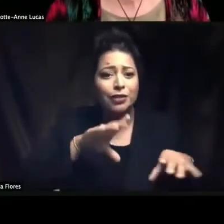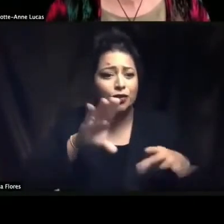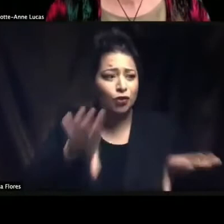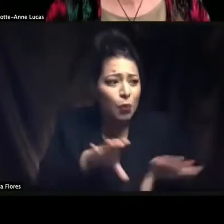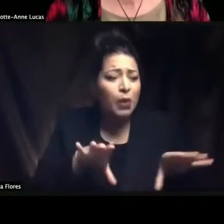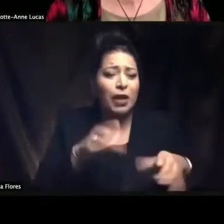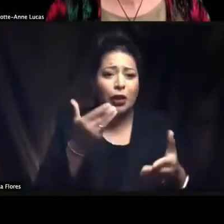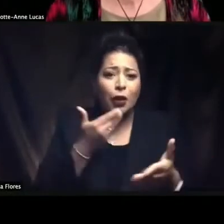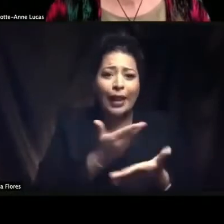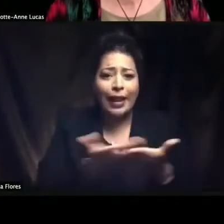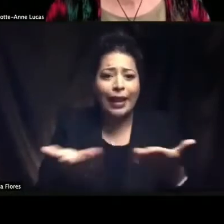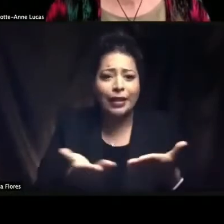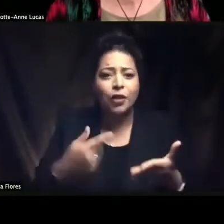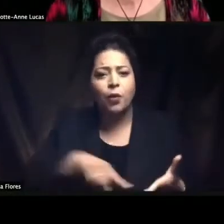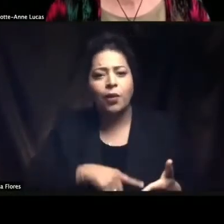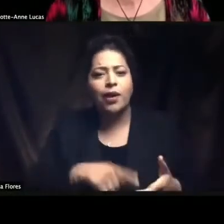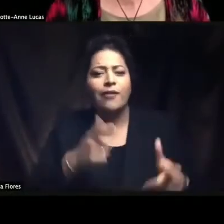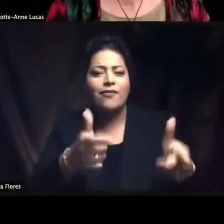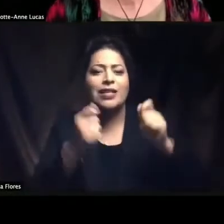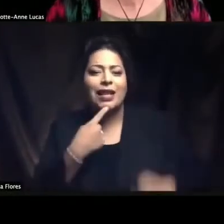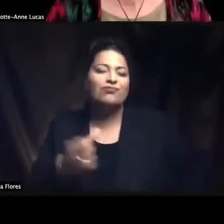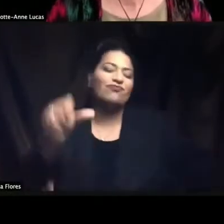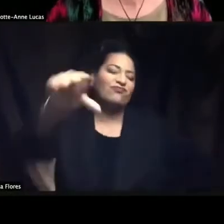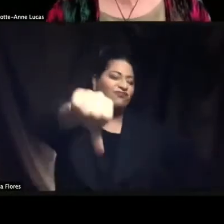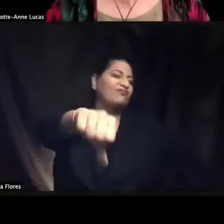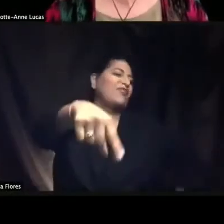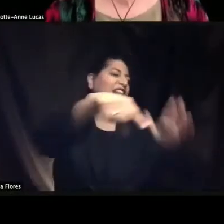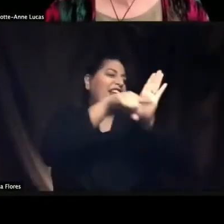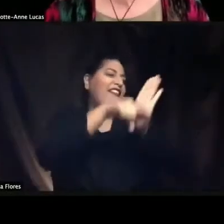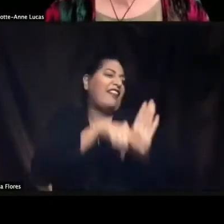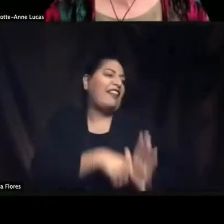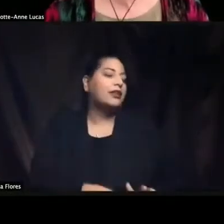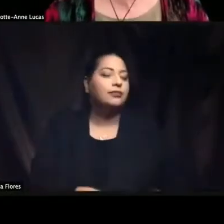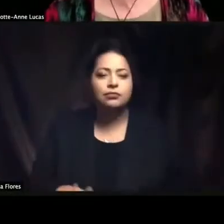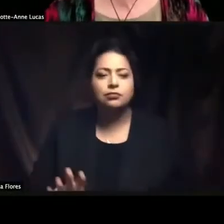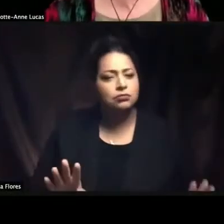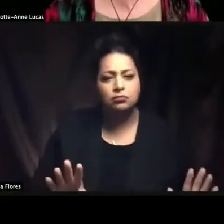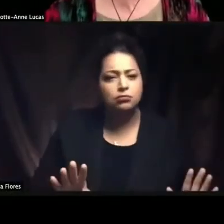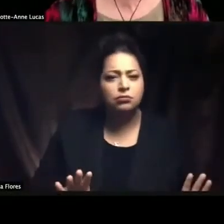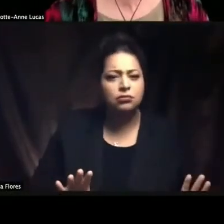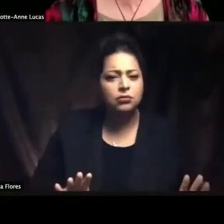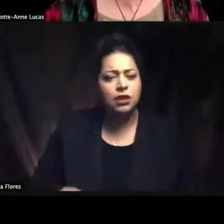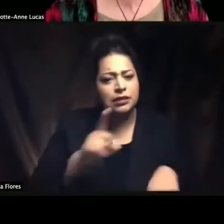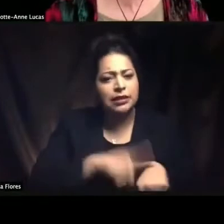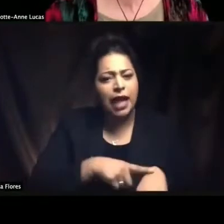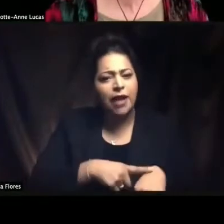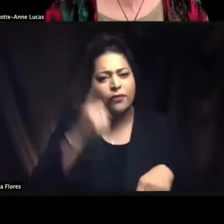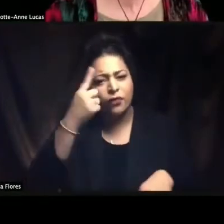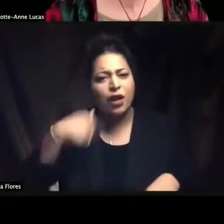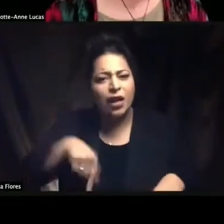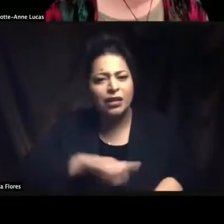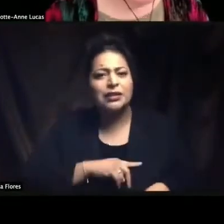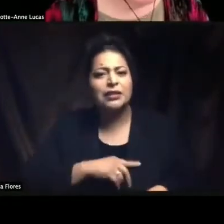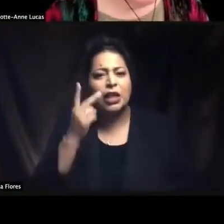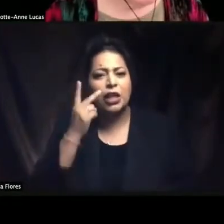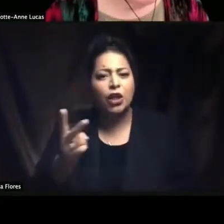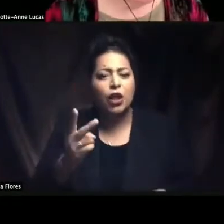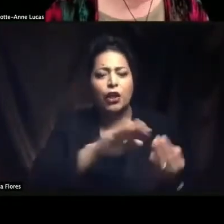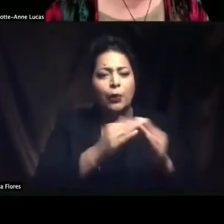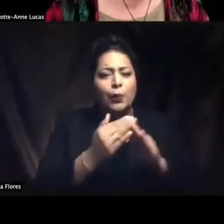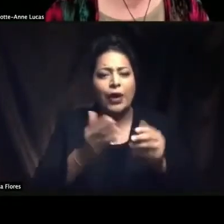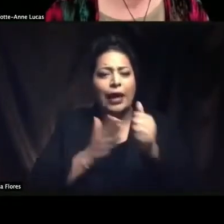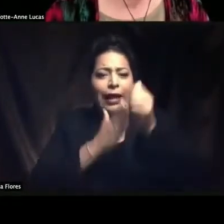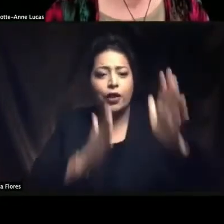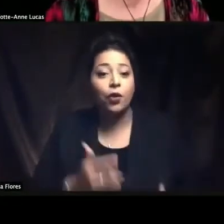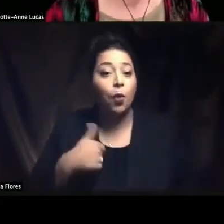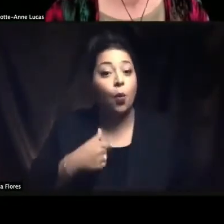so quick to condemn them when they're acting bad or you know, when they're going against the city. It's time to embrace the community leaders that are already doing it. So one of the things